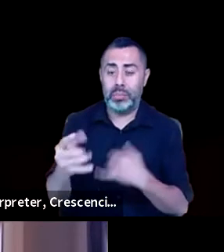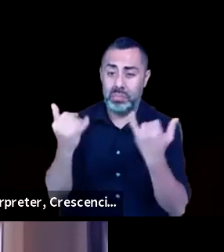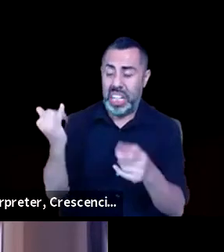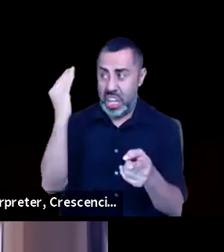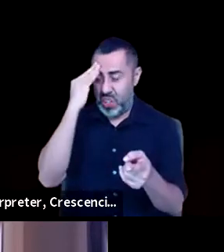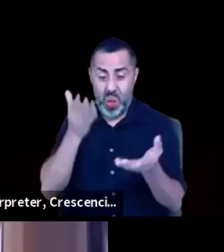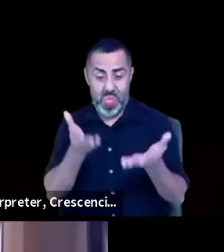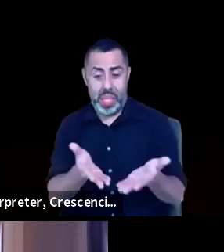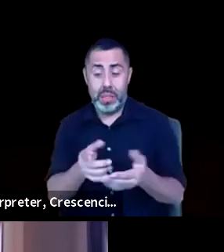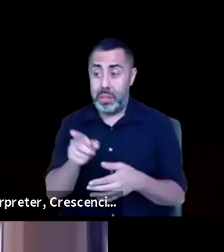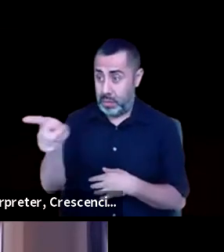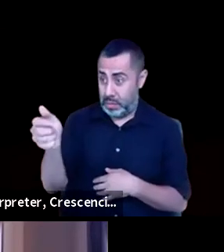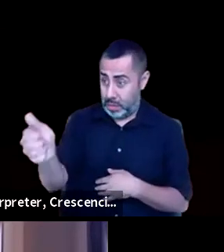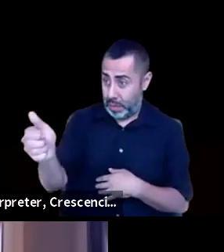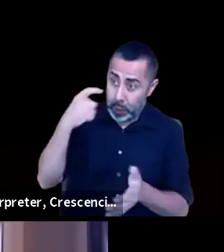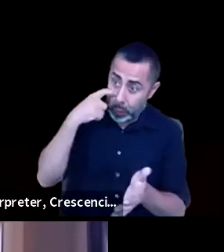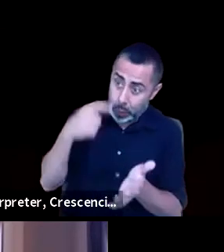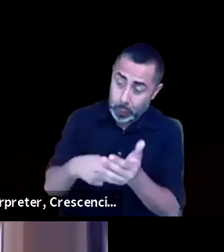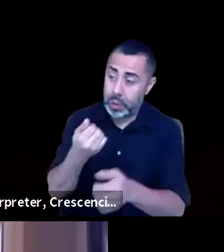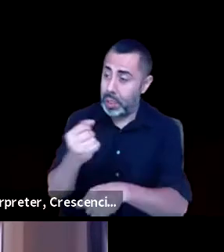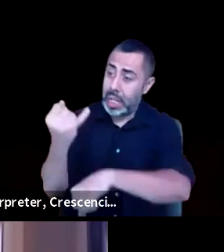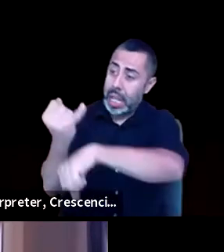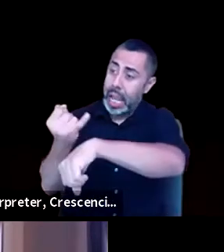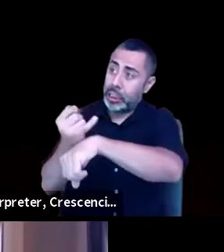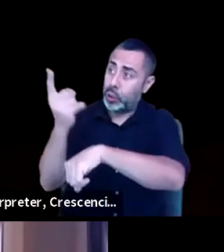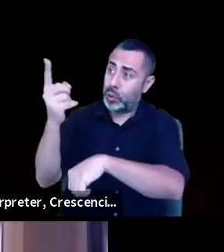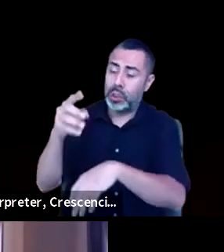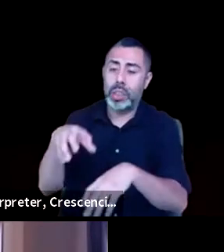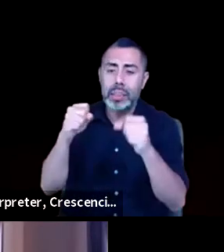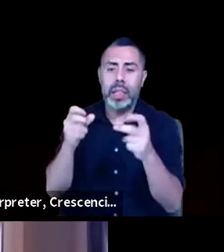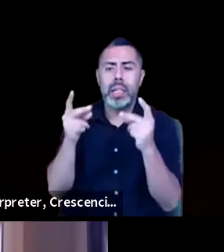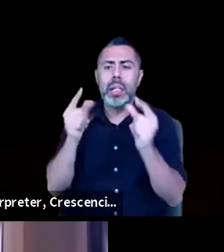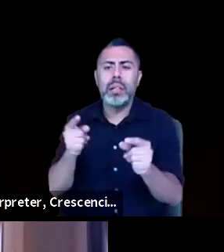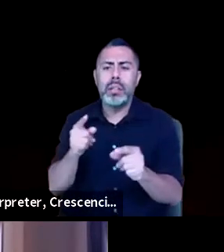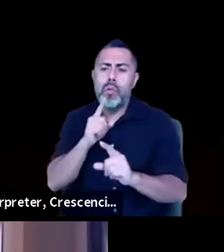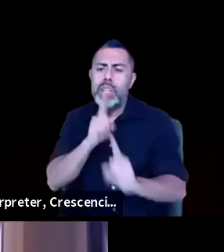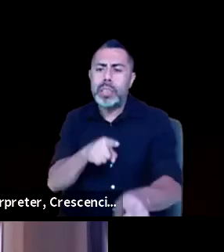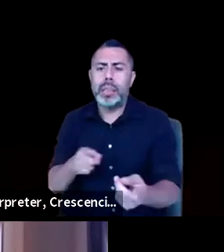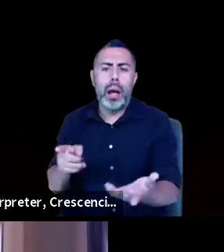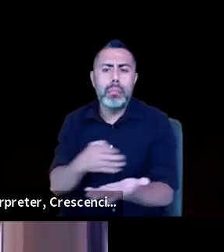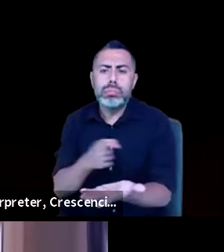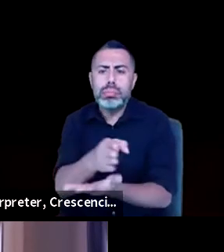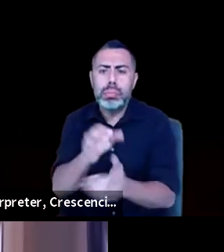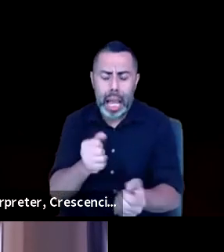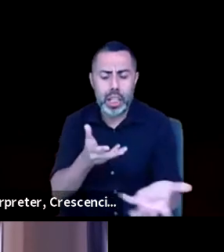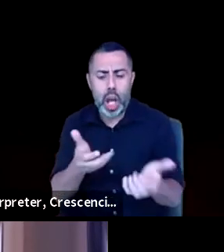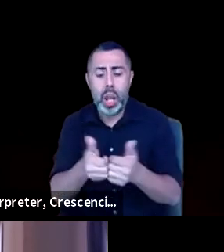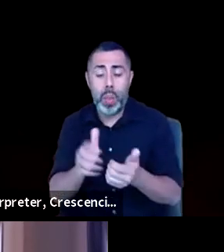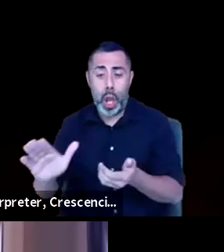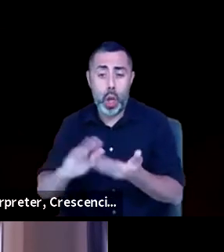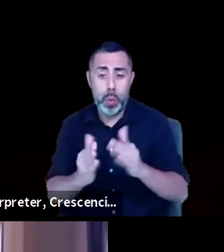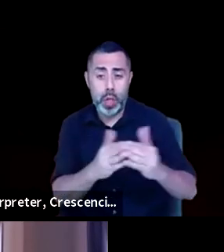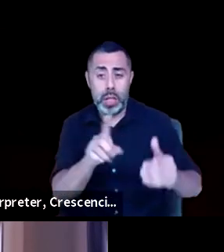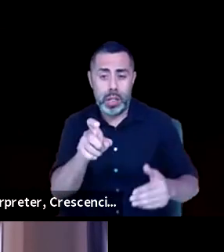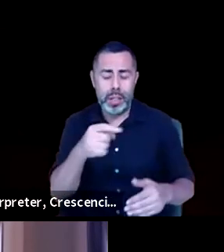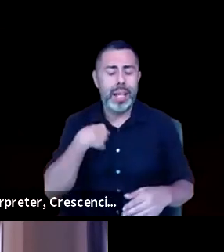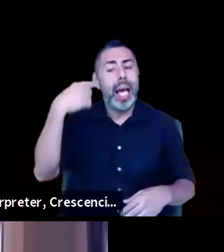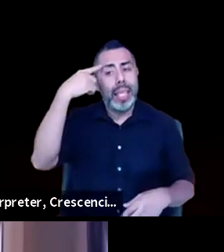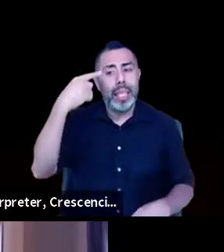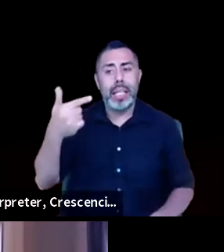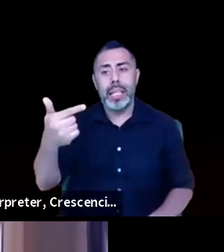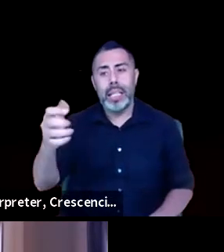are taking that nimble response when it comes to a dialogue with community? You know, like I think to Jeffrey's point, a lot of the work that I've